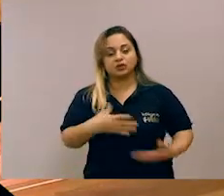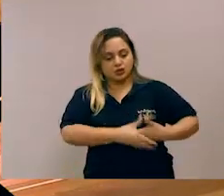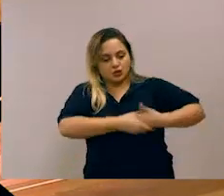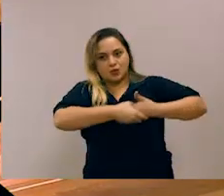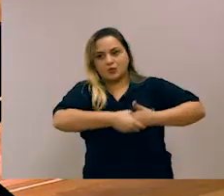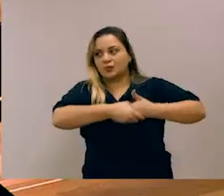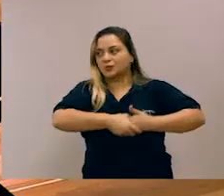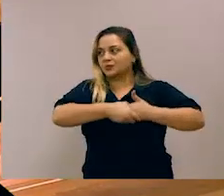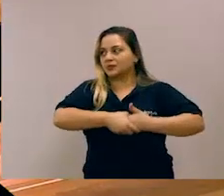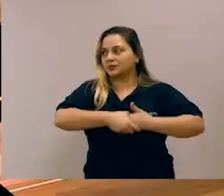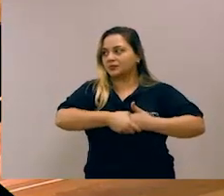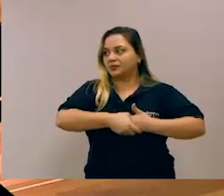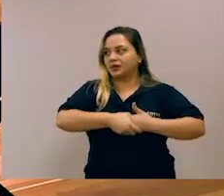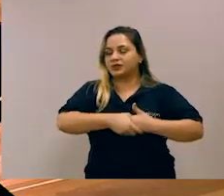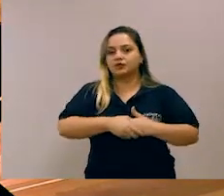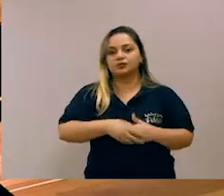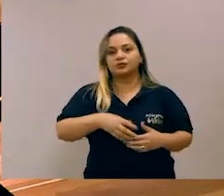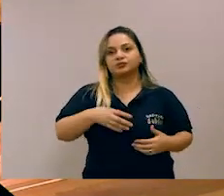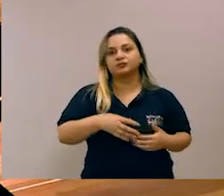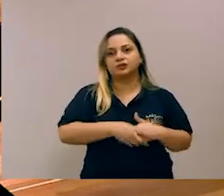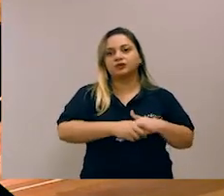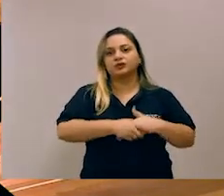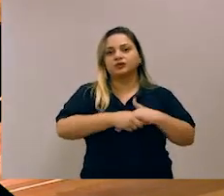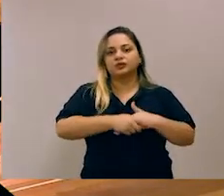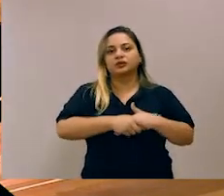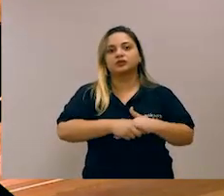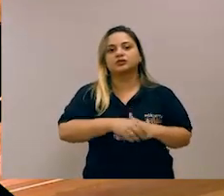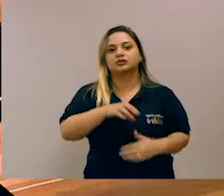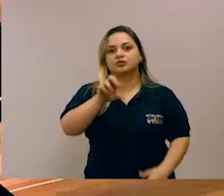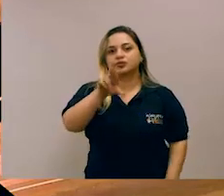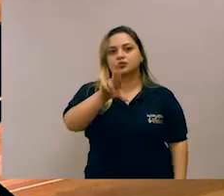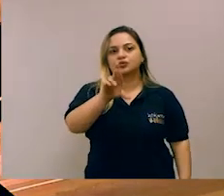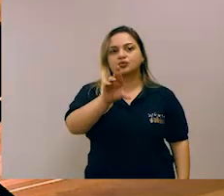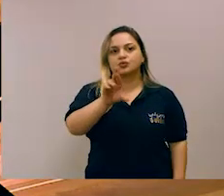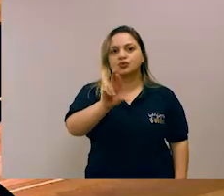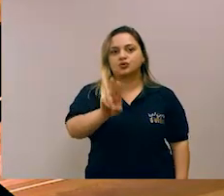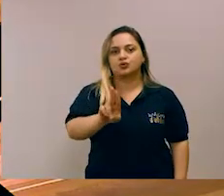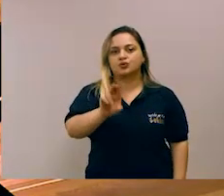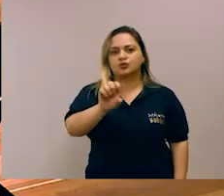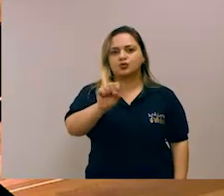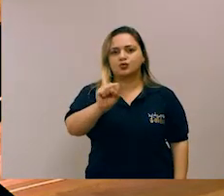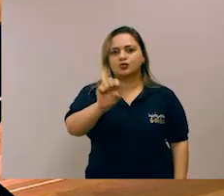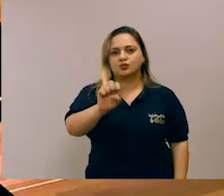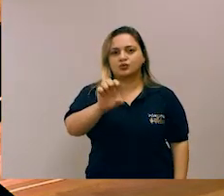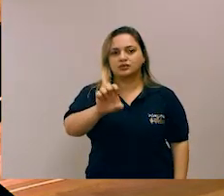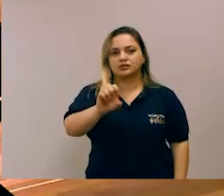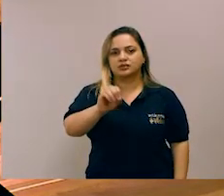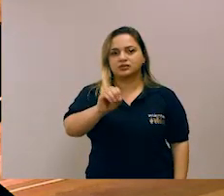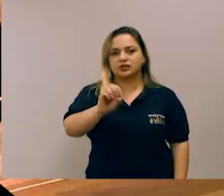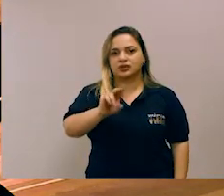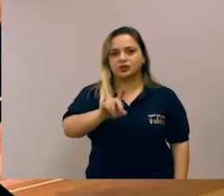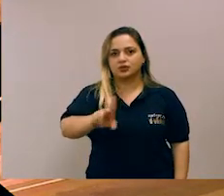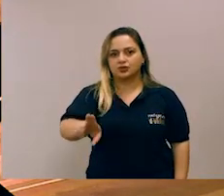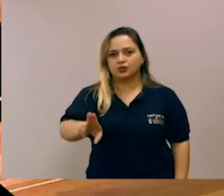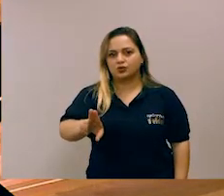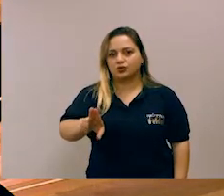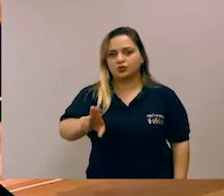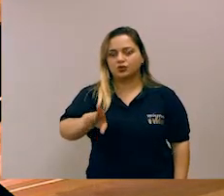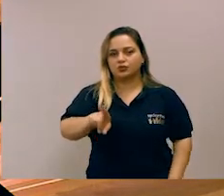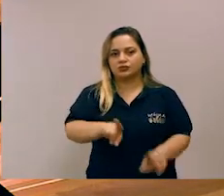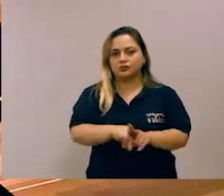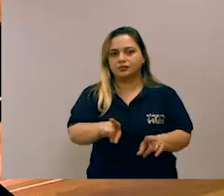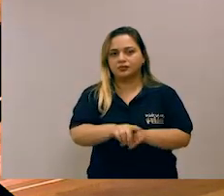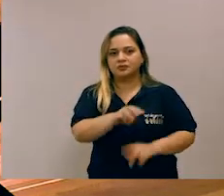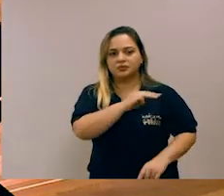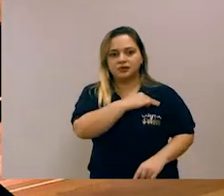I'd like to greet Minister Múcio and Secretary Gustavo Chaves, also